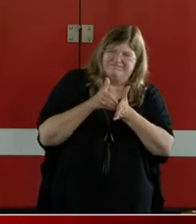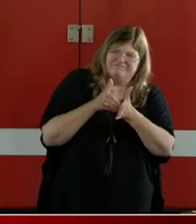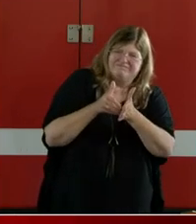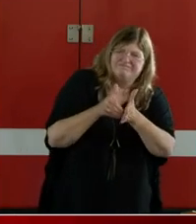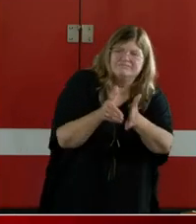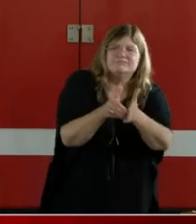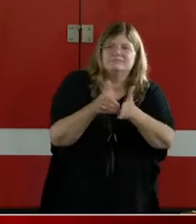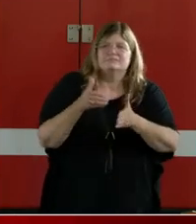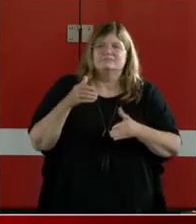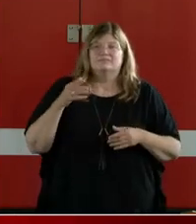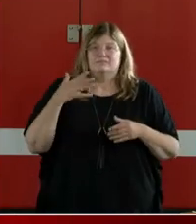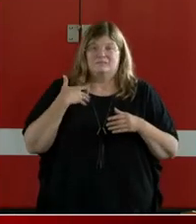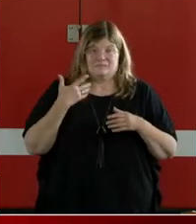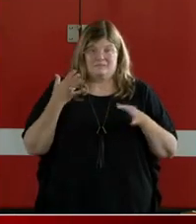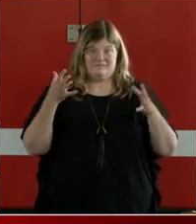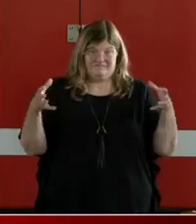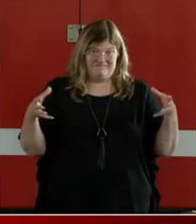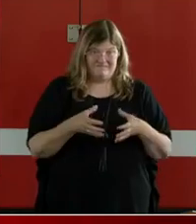are.